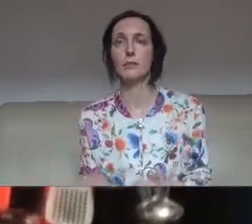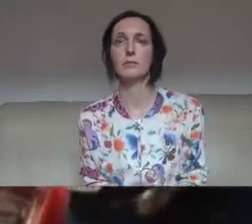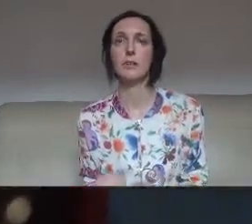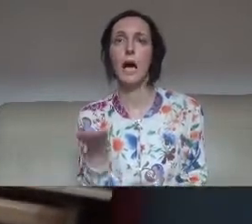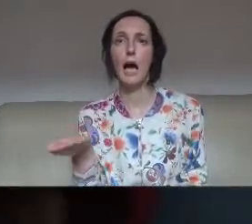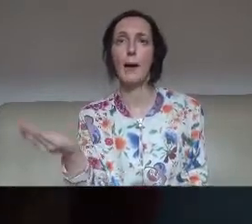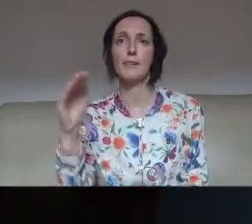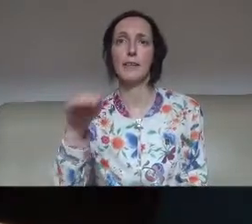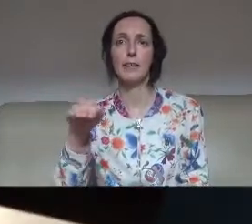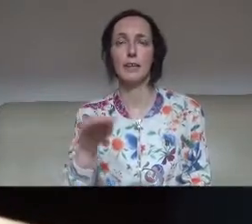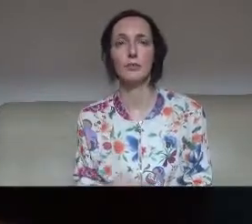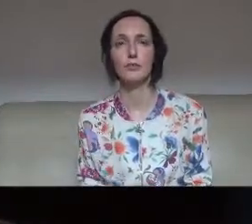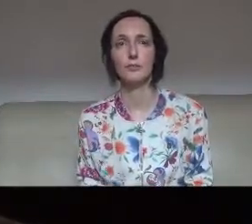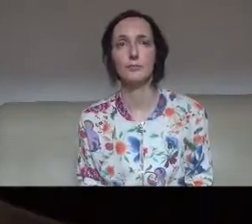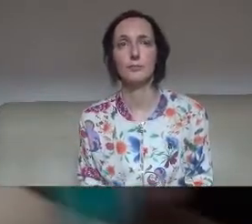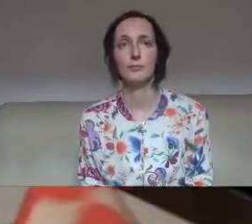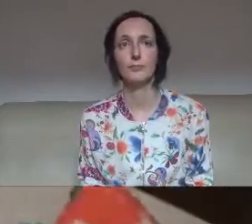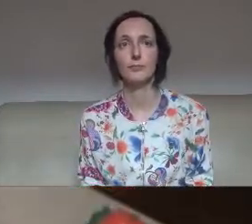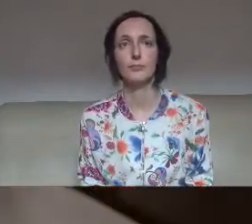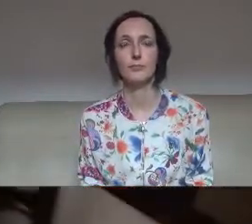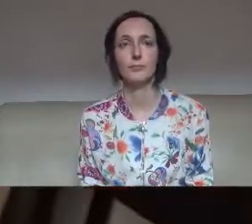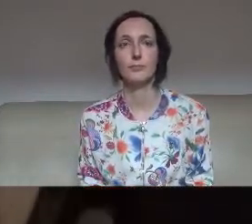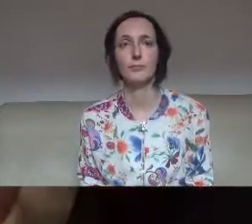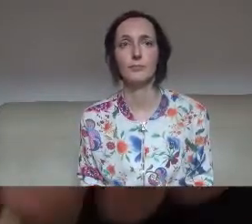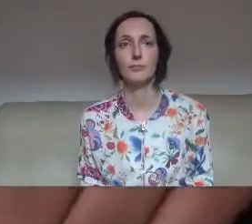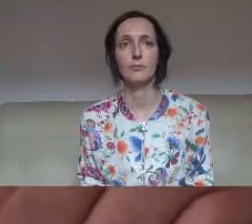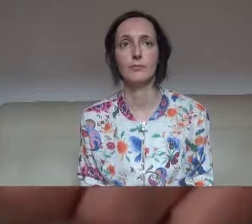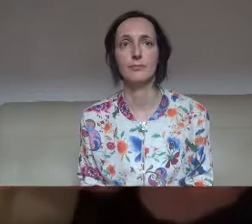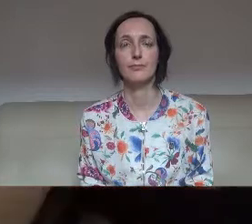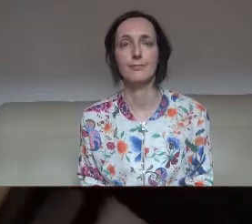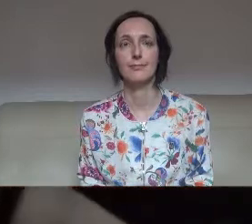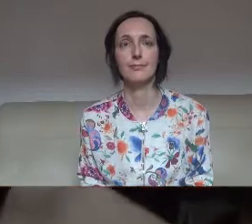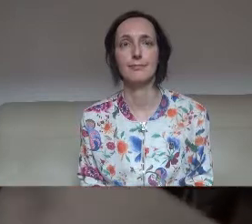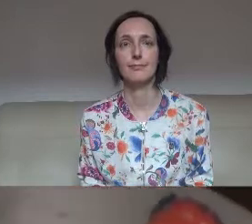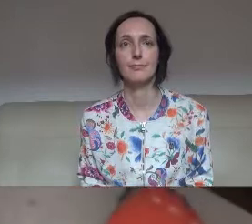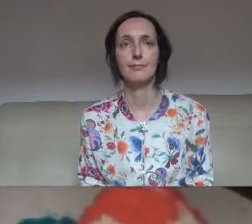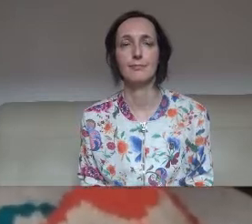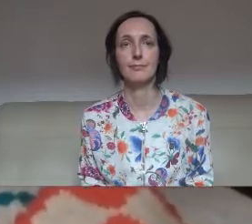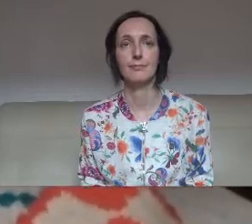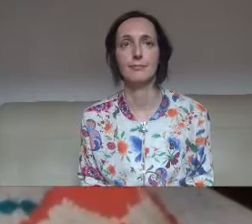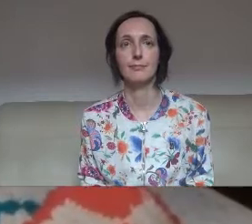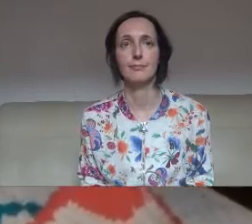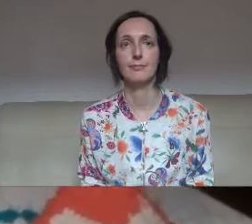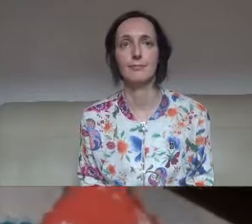Okay, you see that I started to rise. So now we are going to